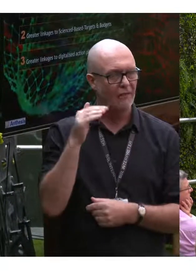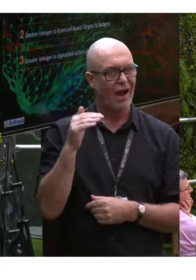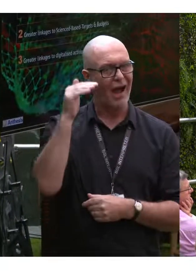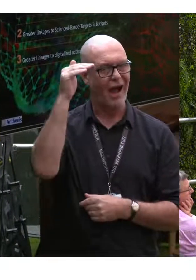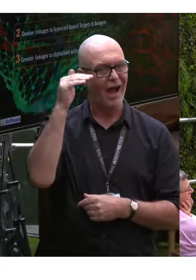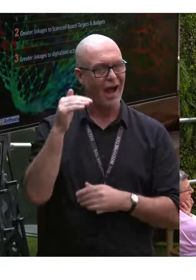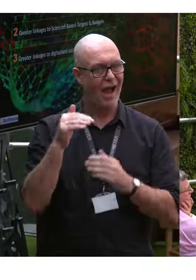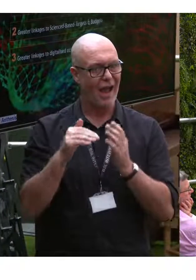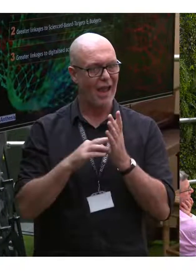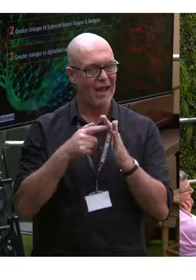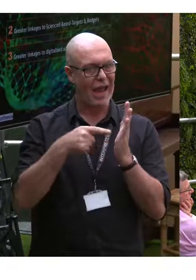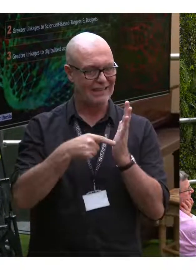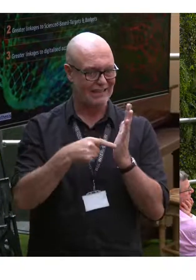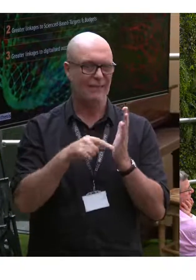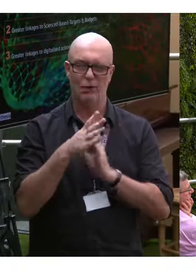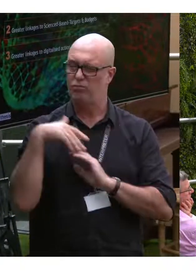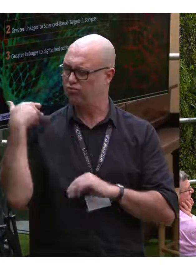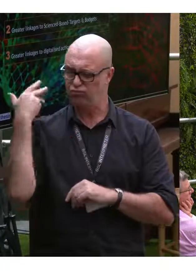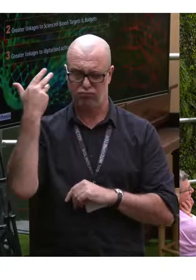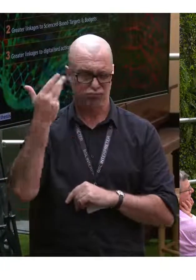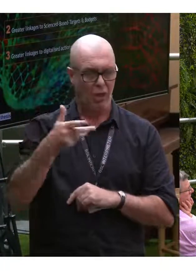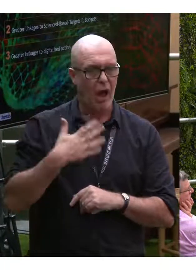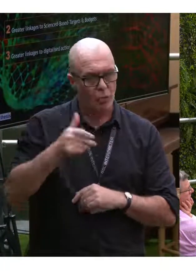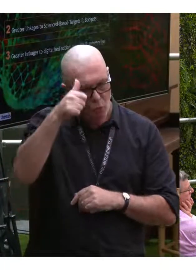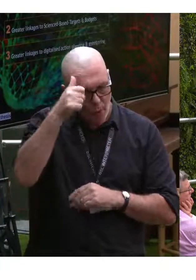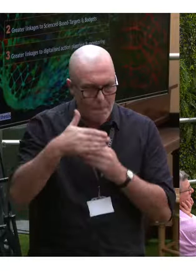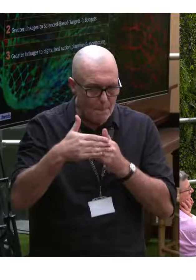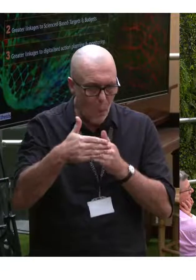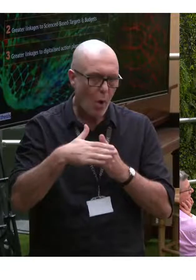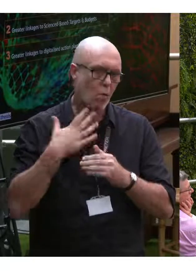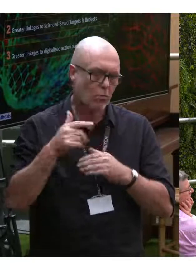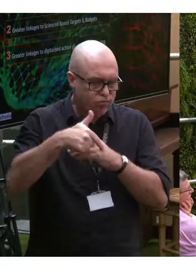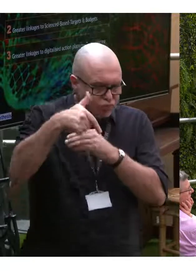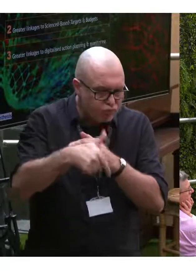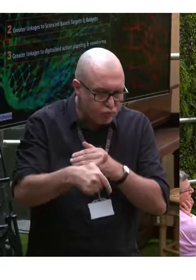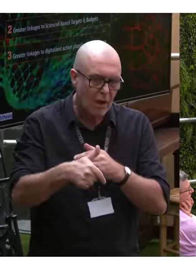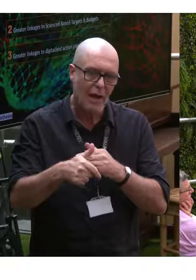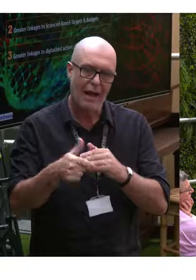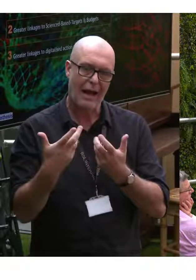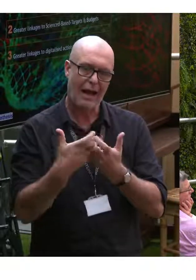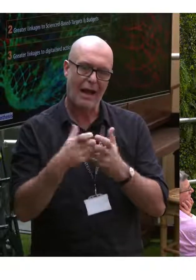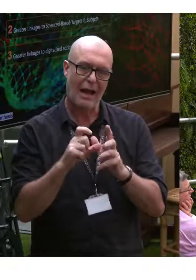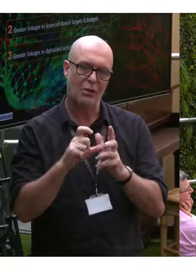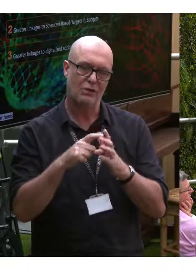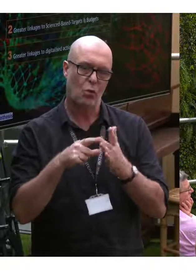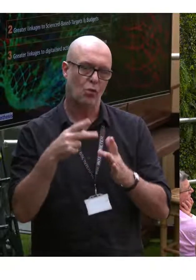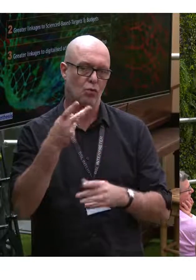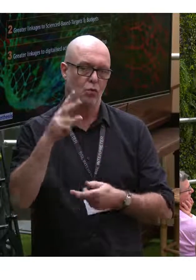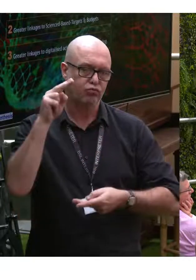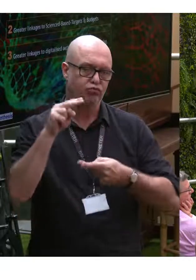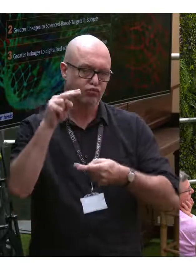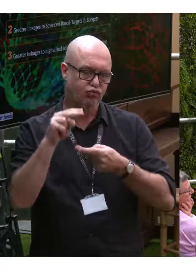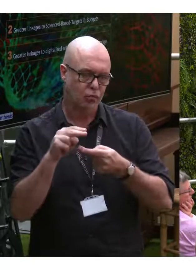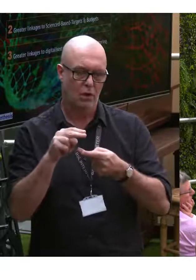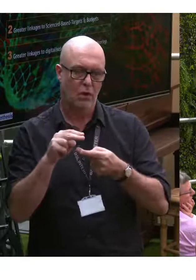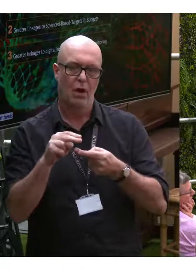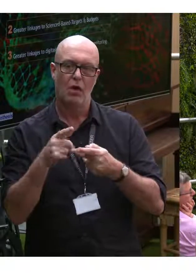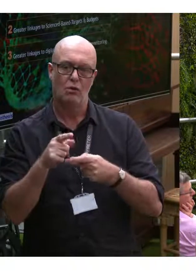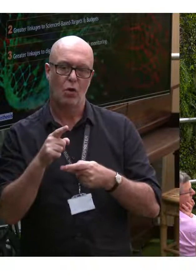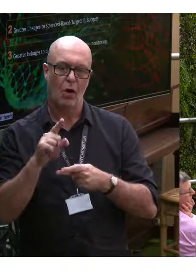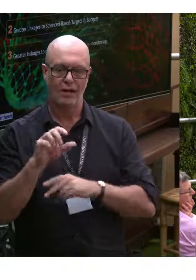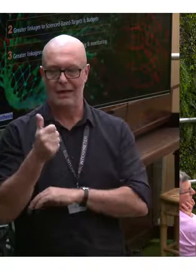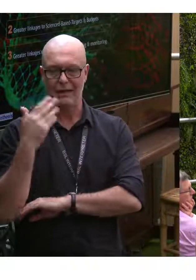couple of years, and I really want to know more. I really want to find out about its role in decarbonising industry. So Dr. Chris Manson-Whitten is going to be our next